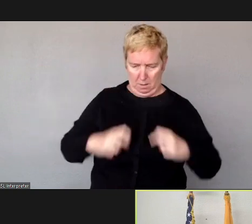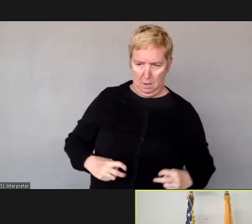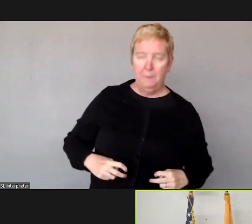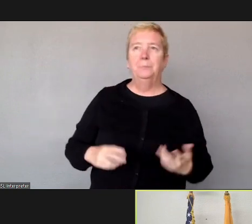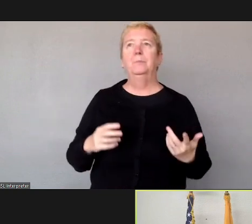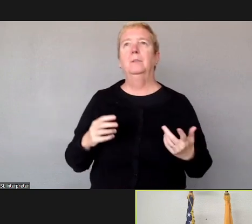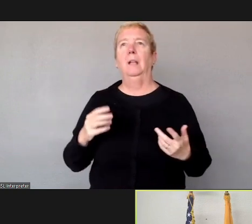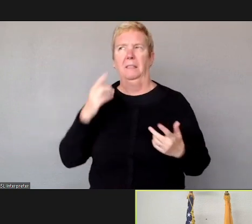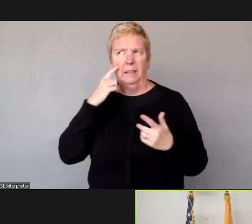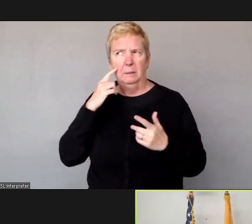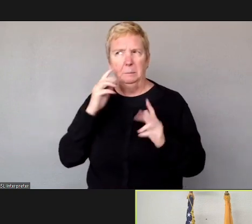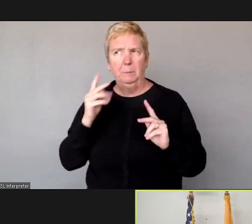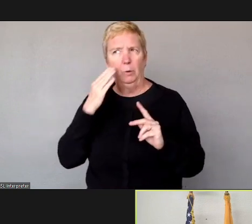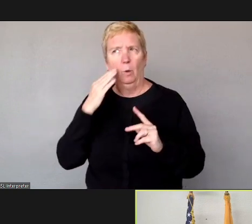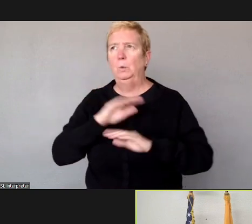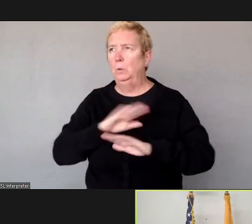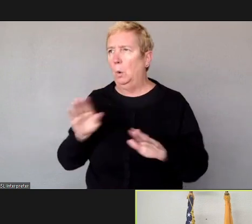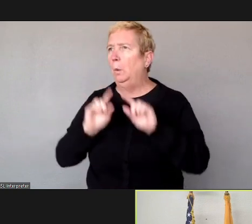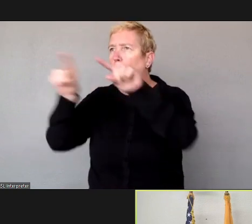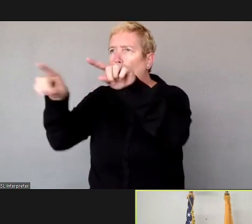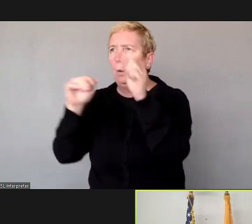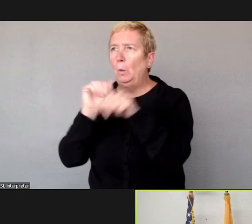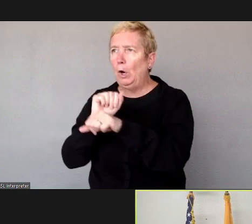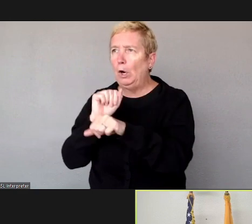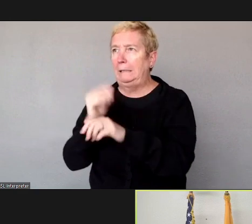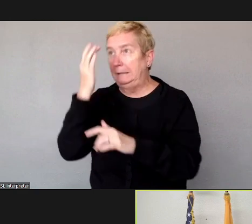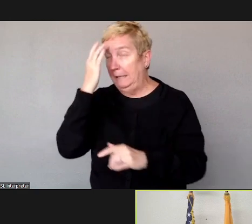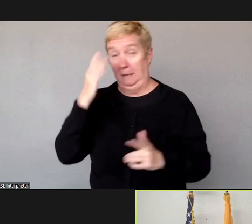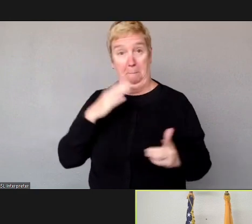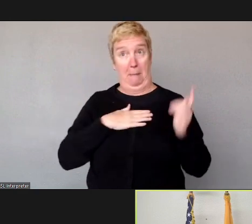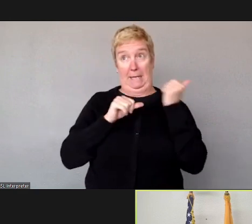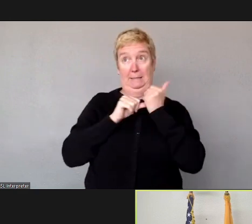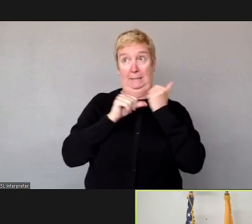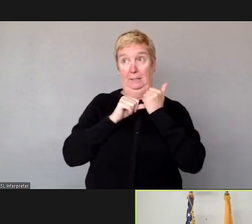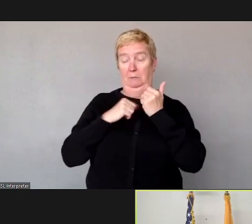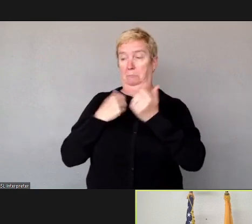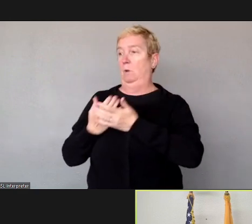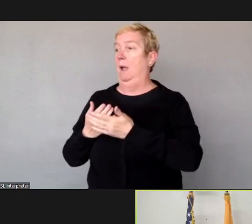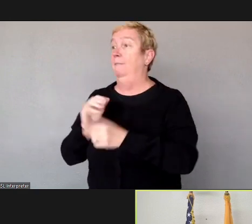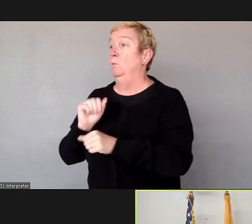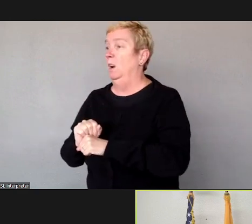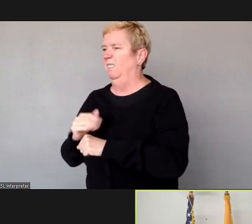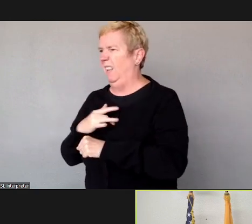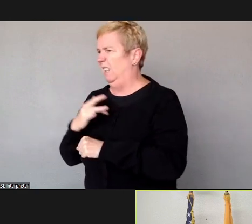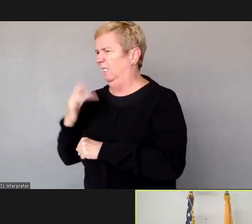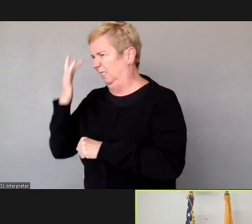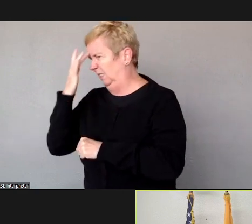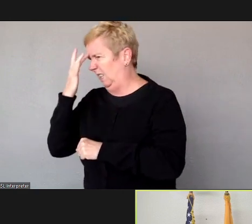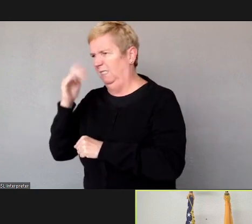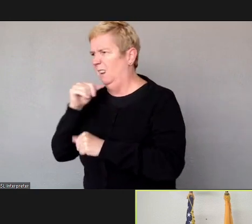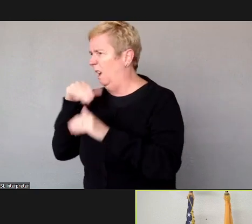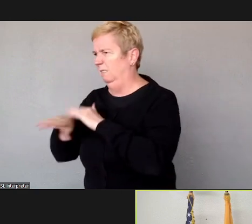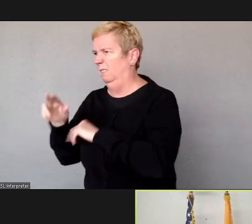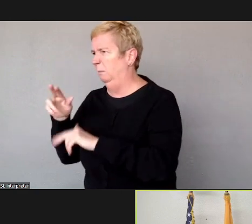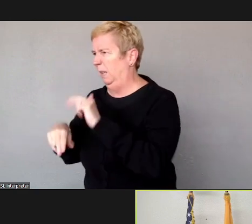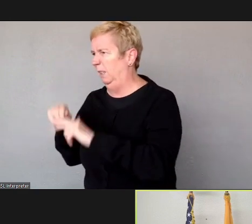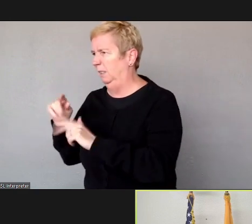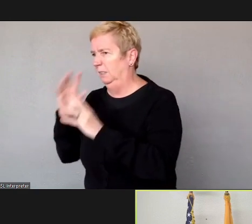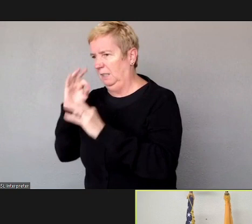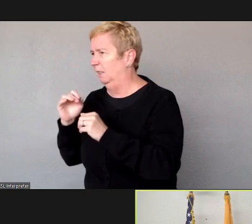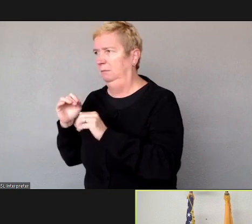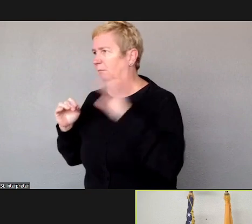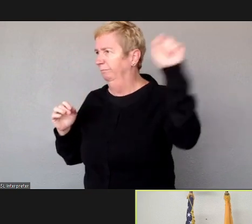sick. My assistant got to work, felt sick, and went home before she even came in the building. Good job, Michelle. Nice work